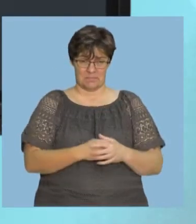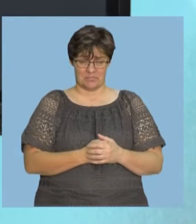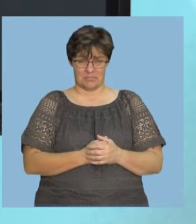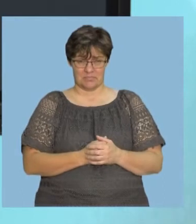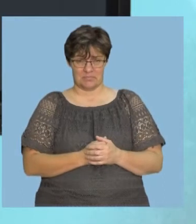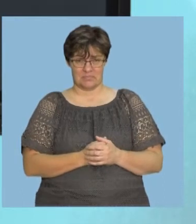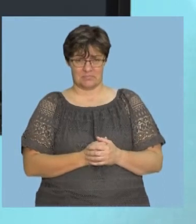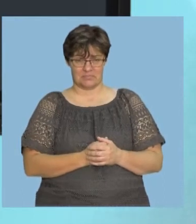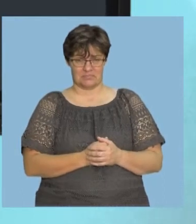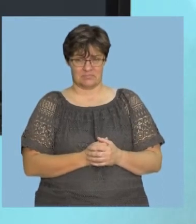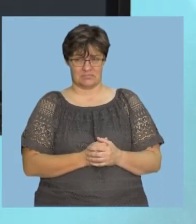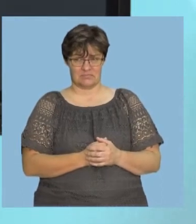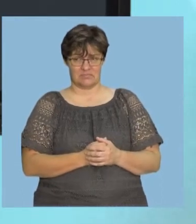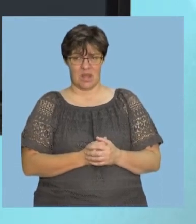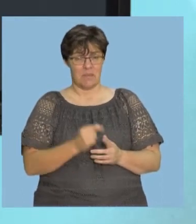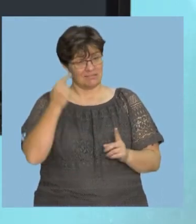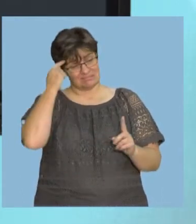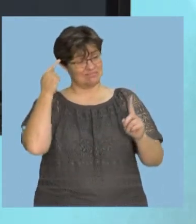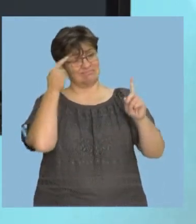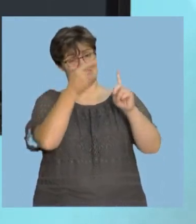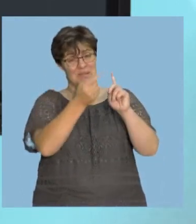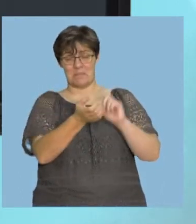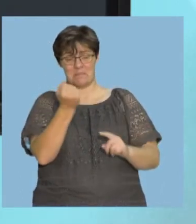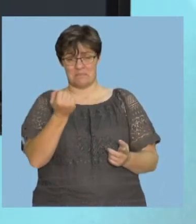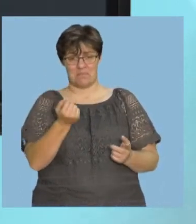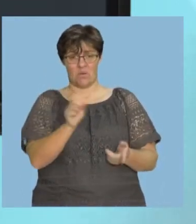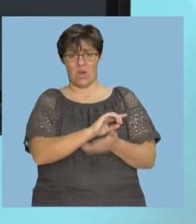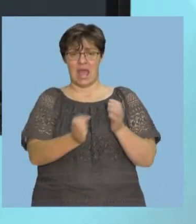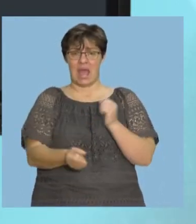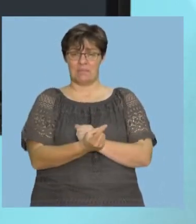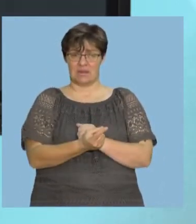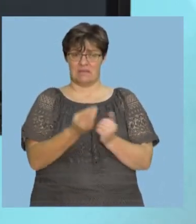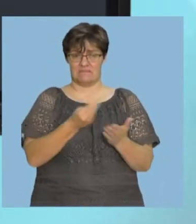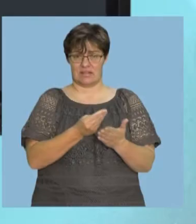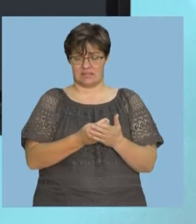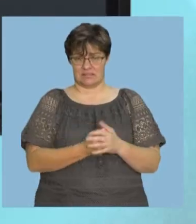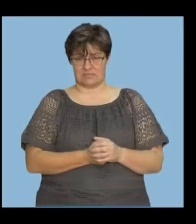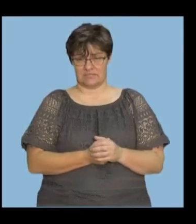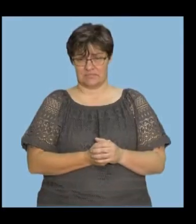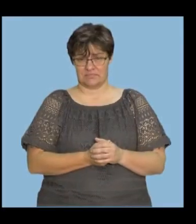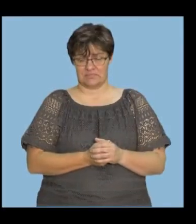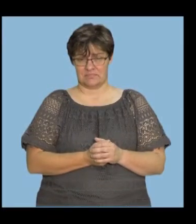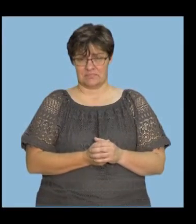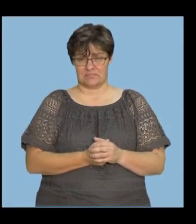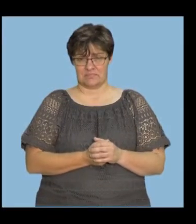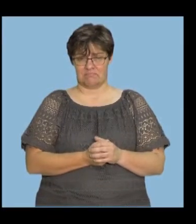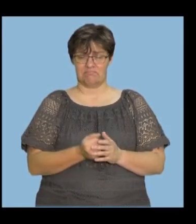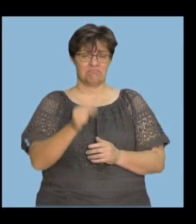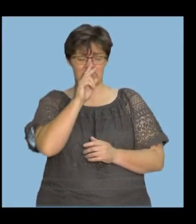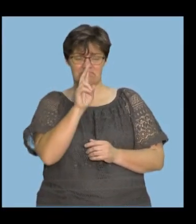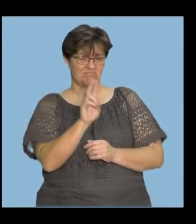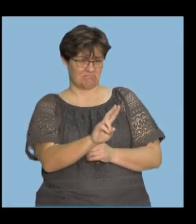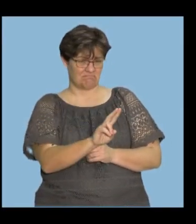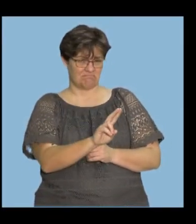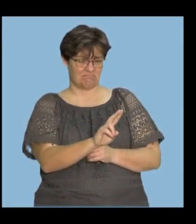But we can't really predict, what will have happened in year 5. So let's see. What